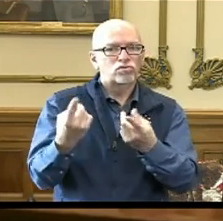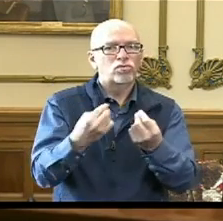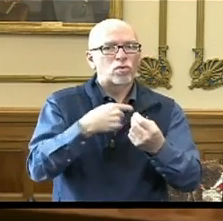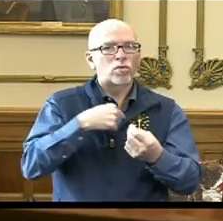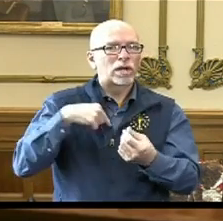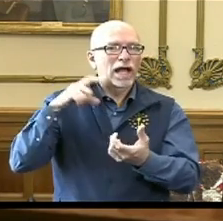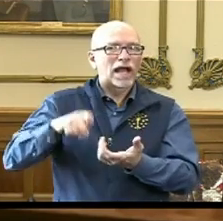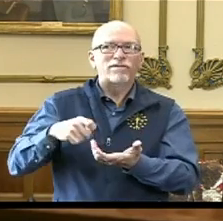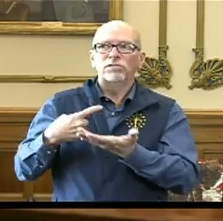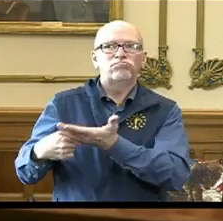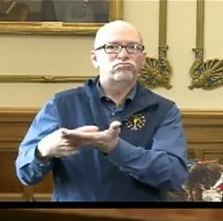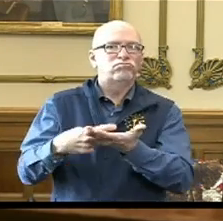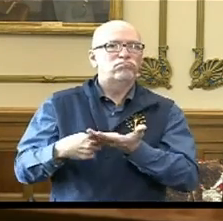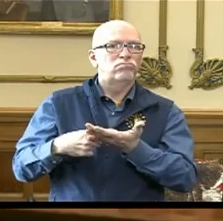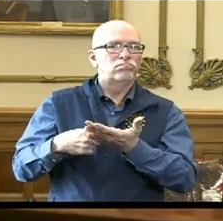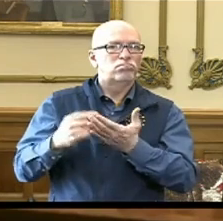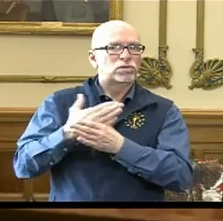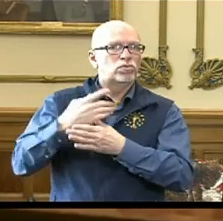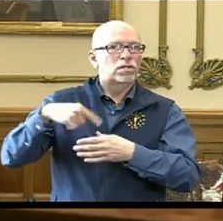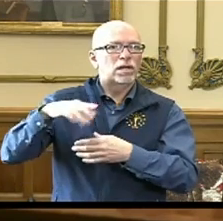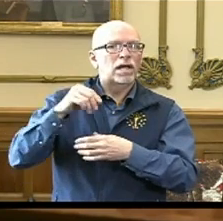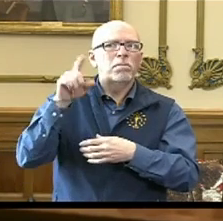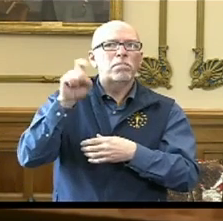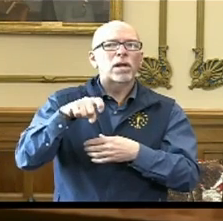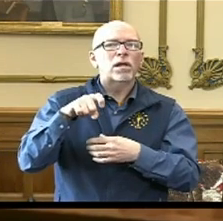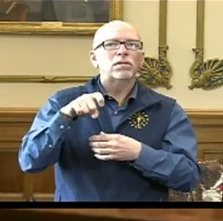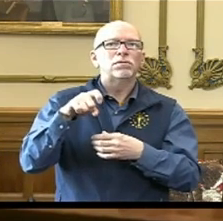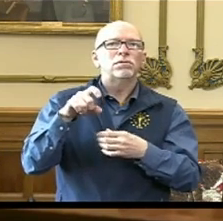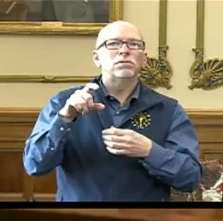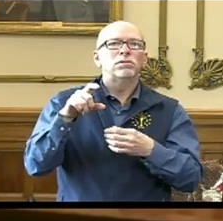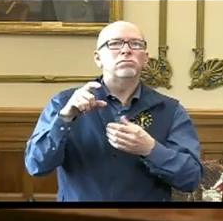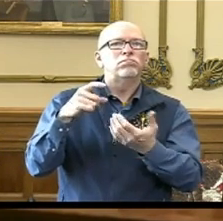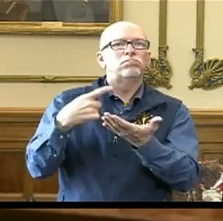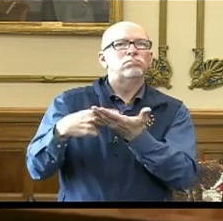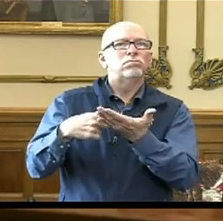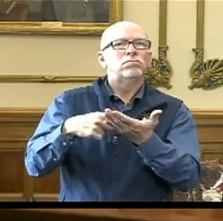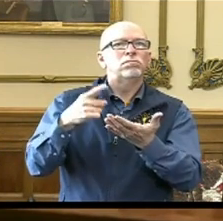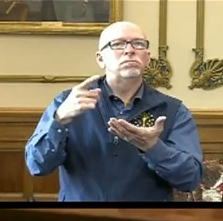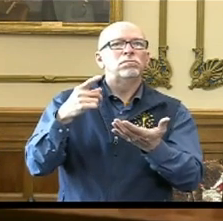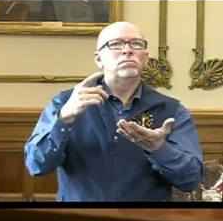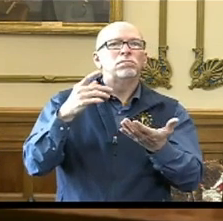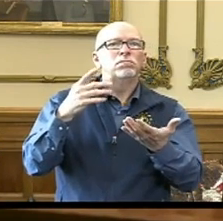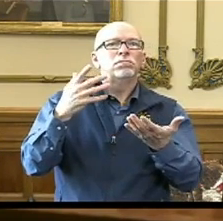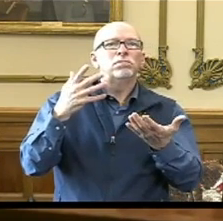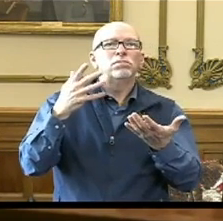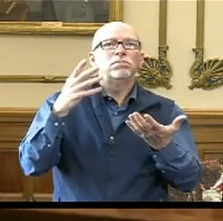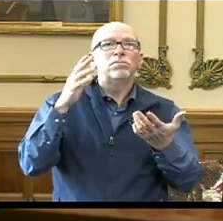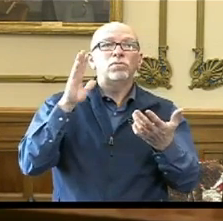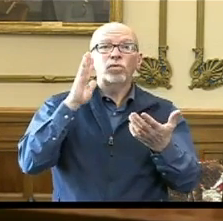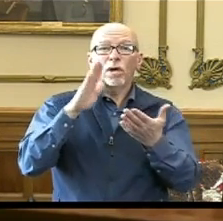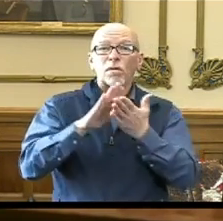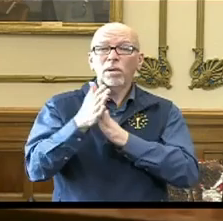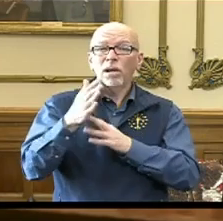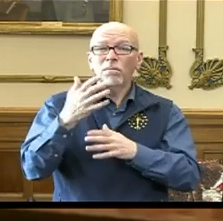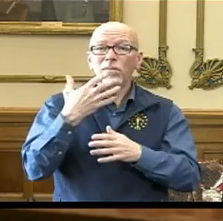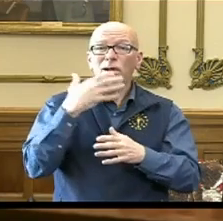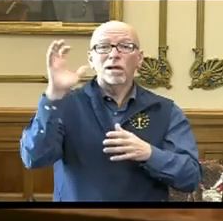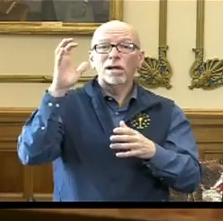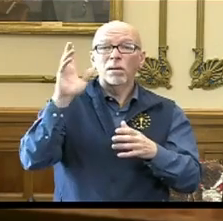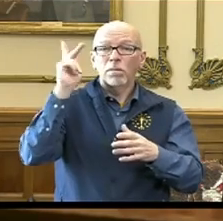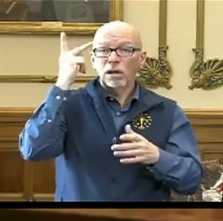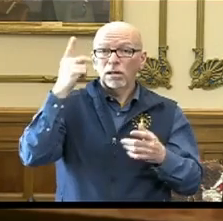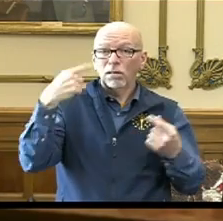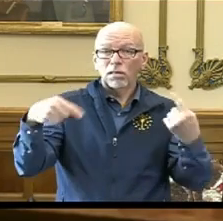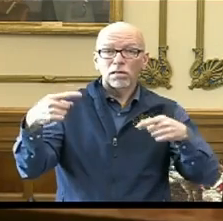discussion, and it shouldn't be done in a way that I think hotly politicizes it, because it's a common goal for all of